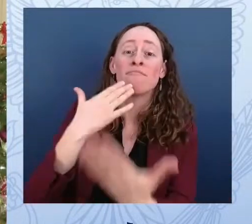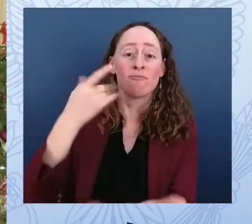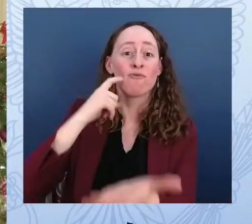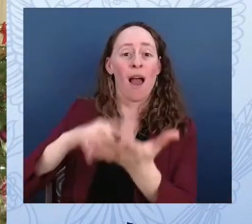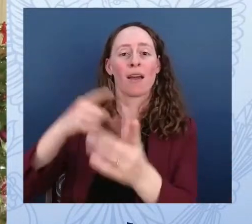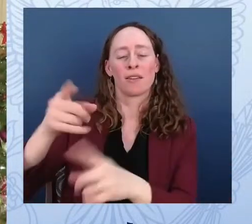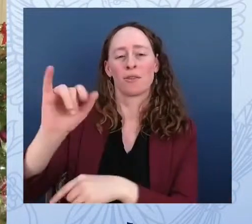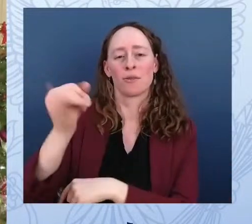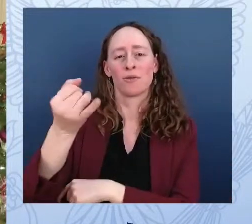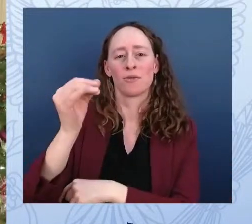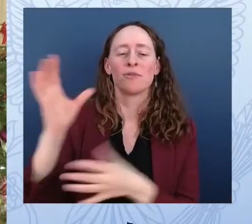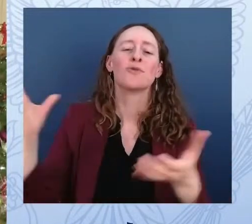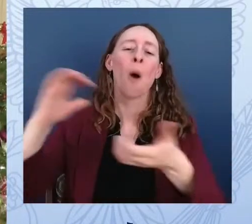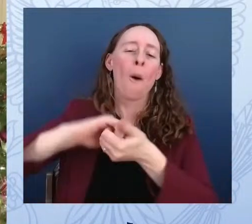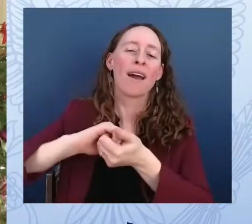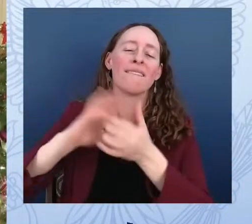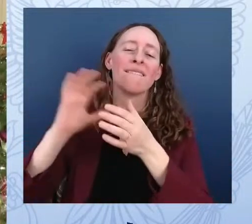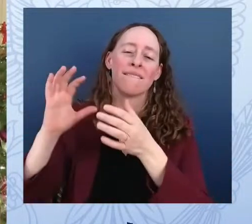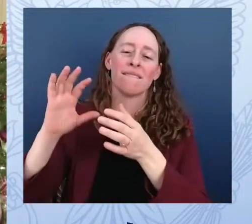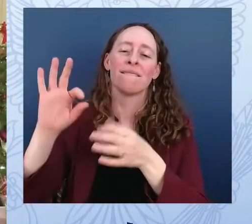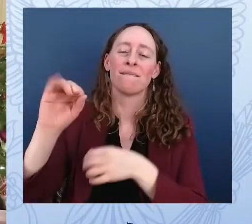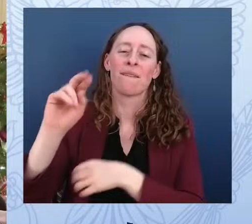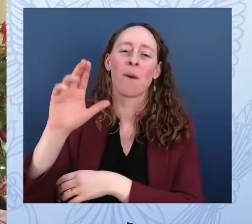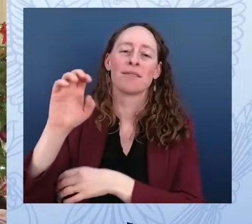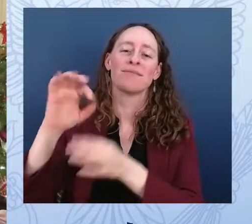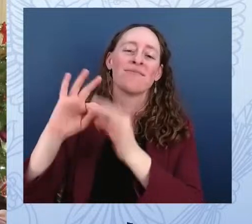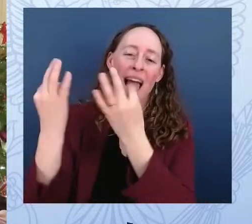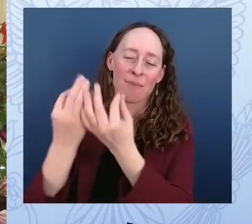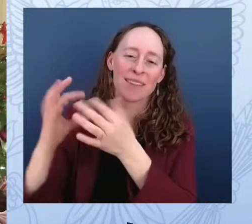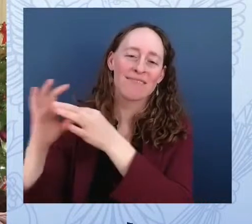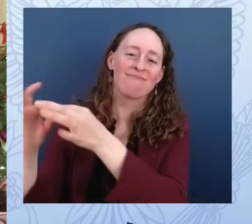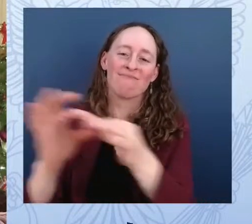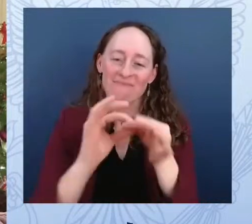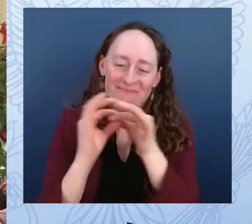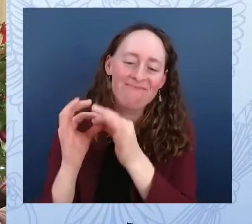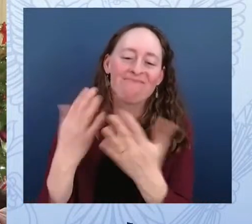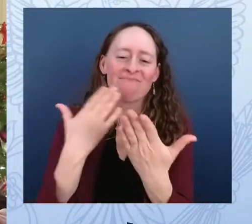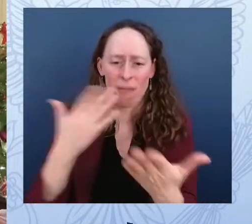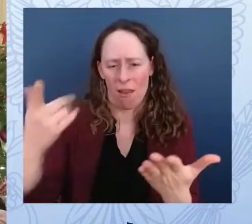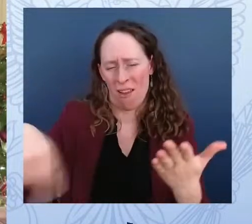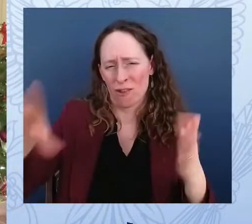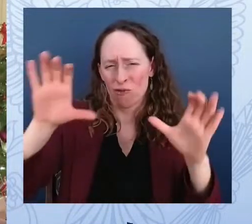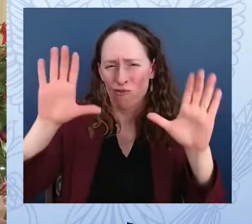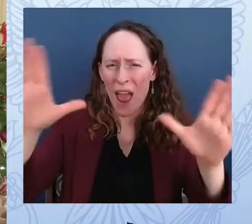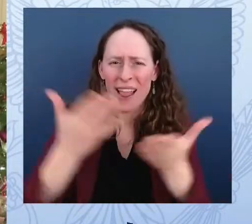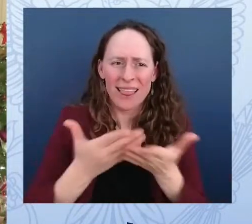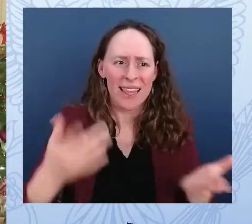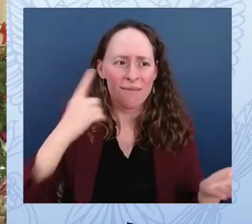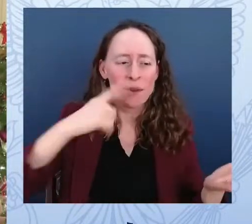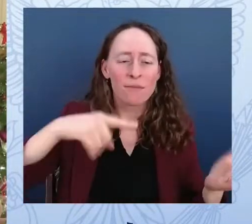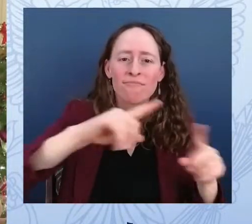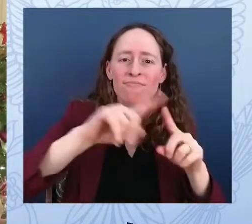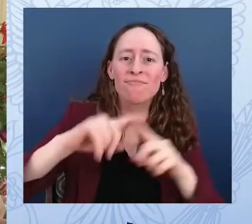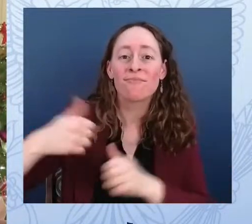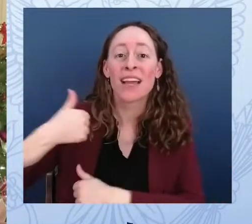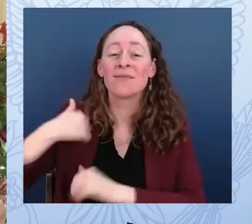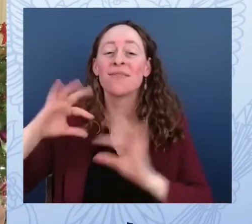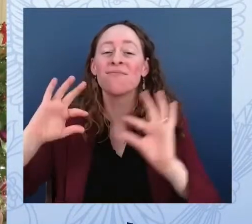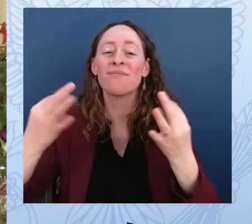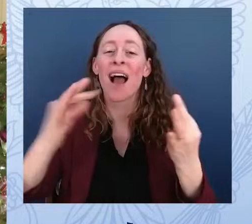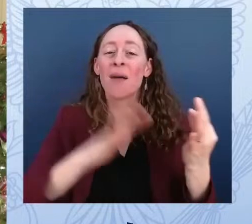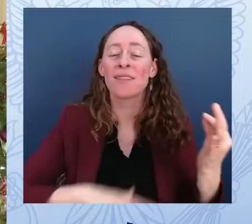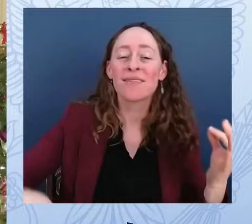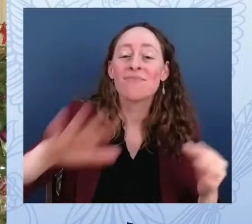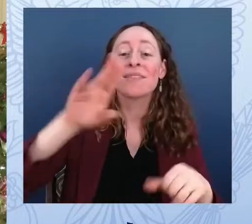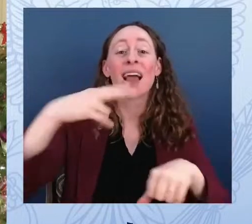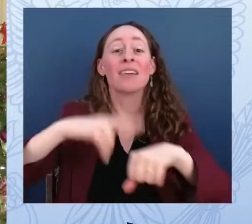for National Guard and everyone around the country. And thanks to all of our National Guard families for making the travel and the trip in from across